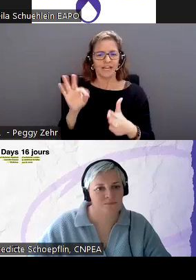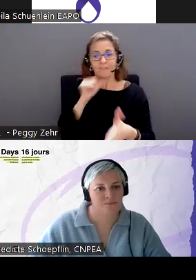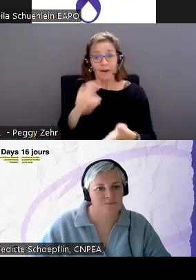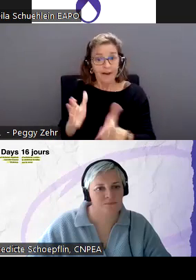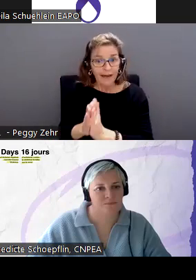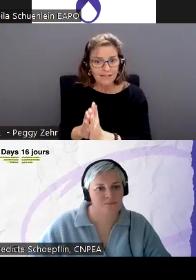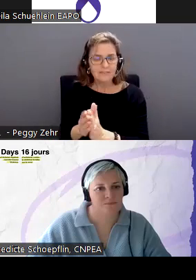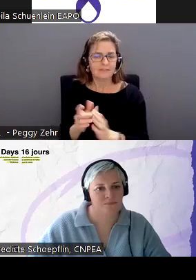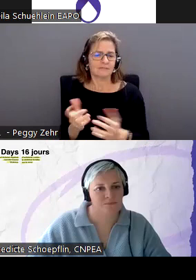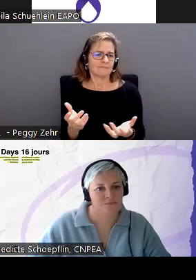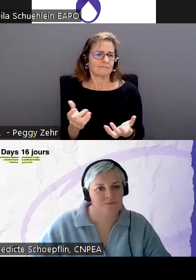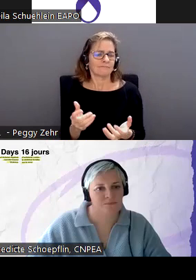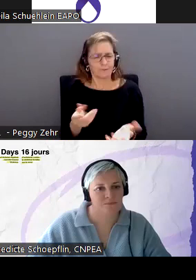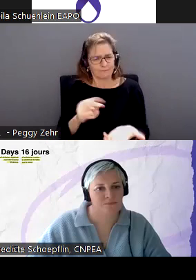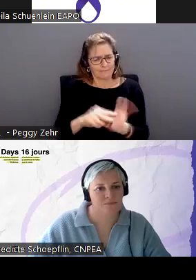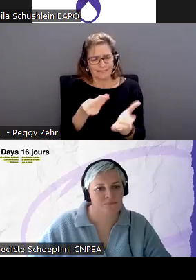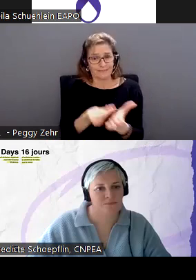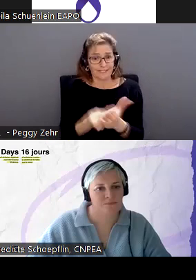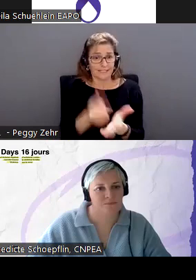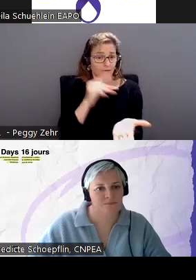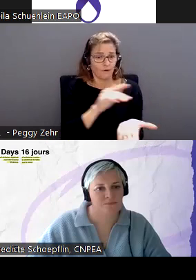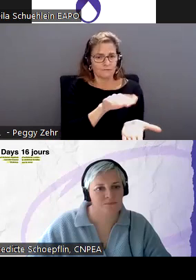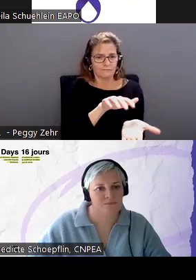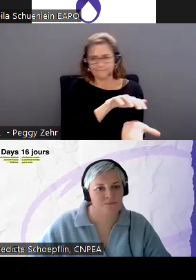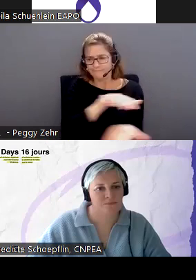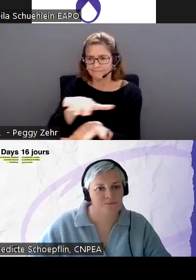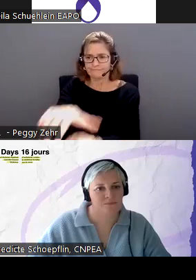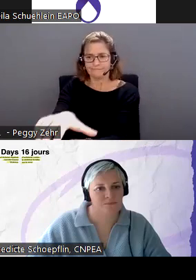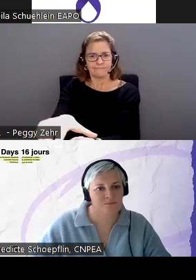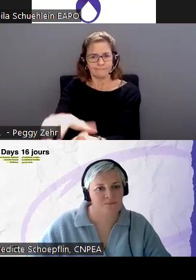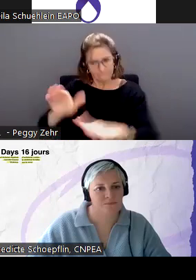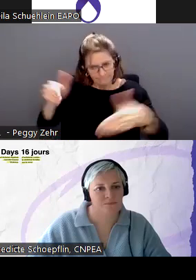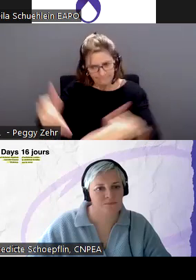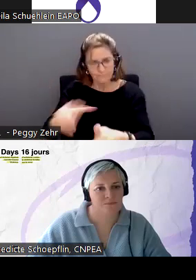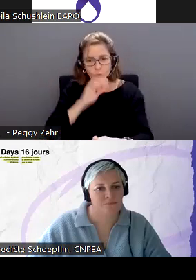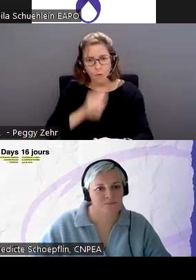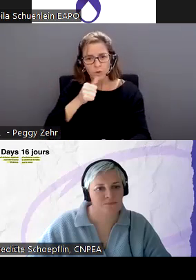funding to look after, to speak to the needs of older women.